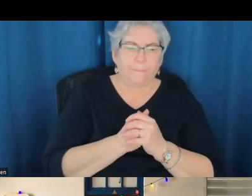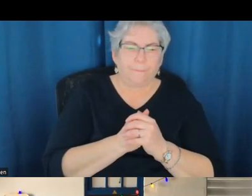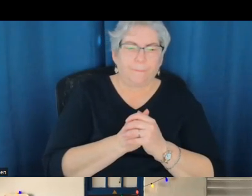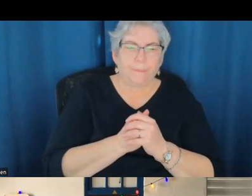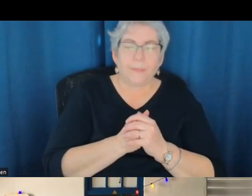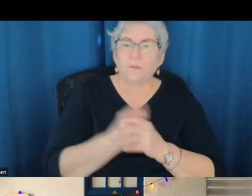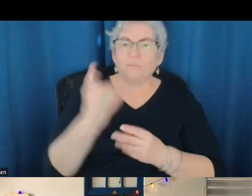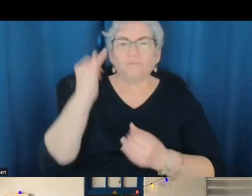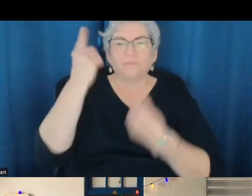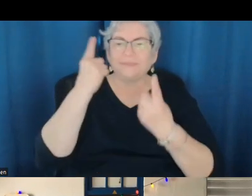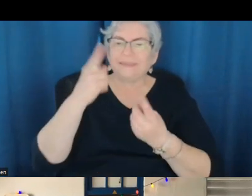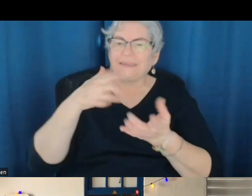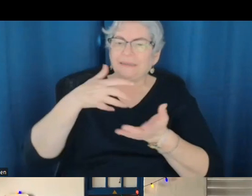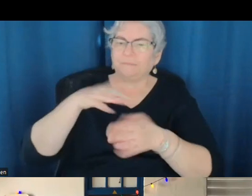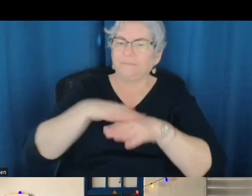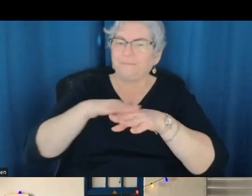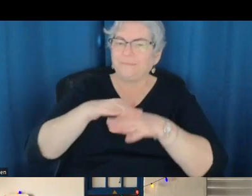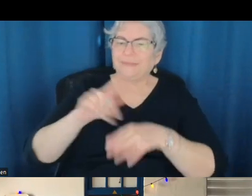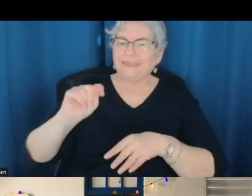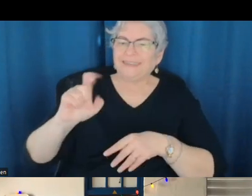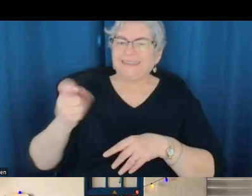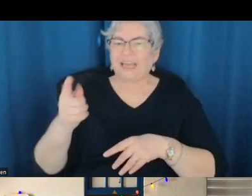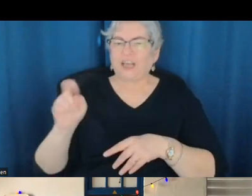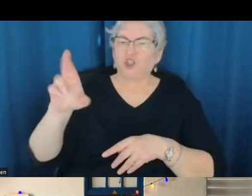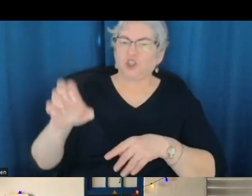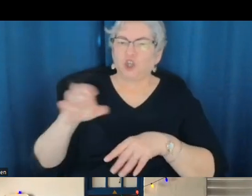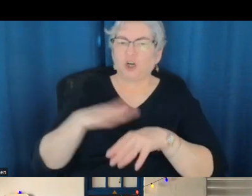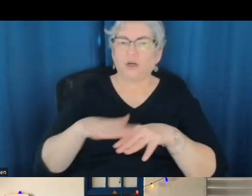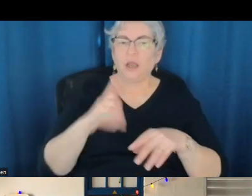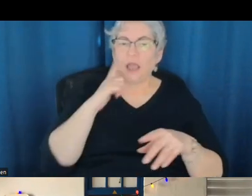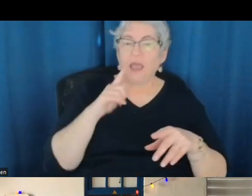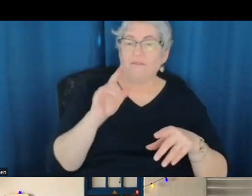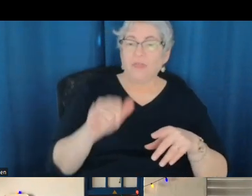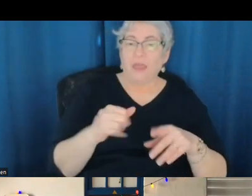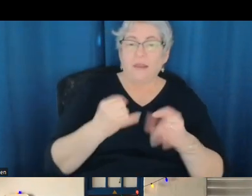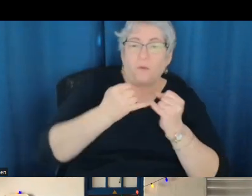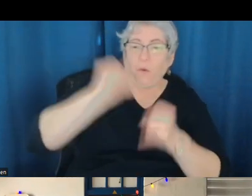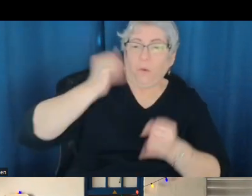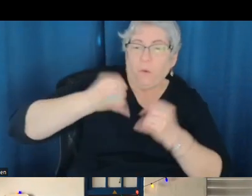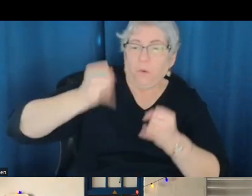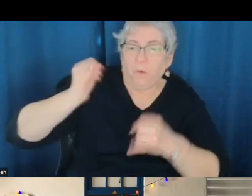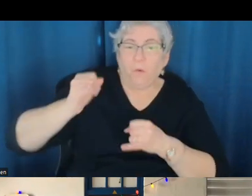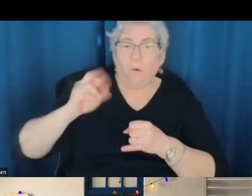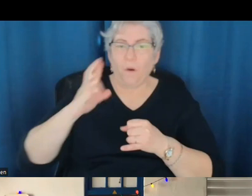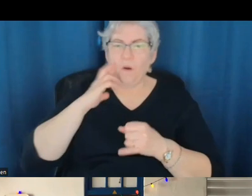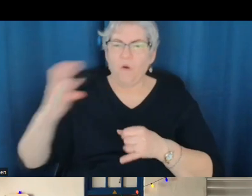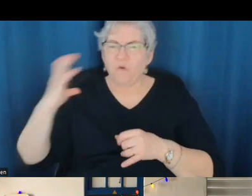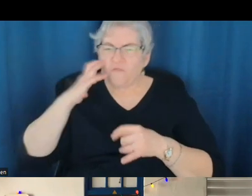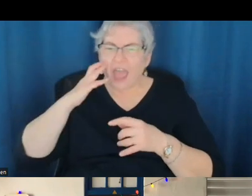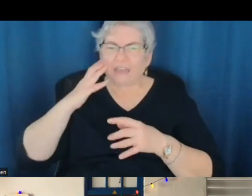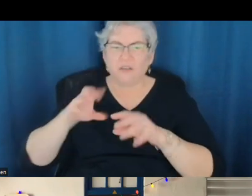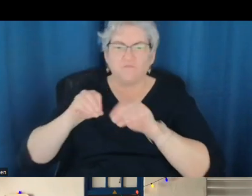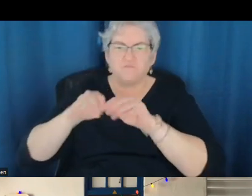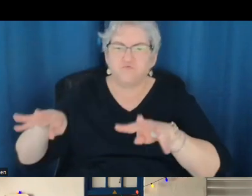When considering texture, I often think of foliage, from fine and narrow to fat and strappy. Be sure to